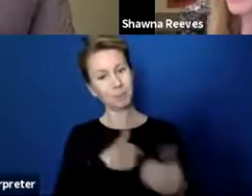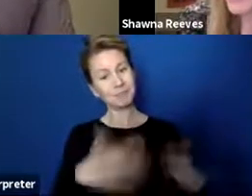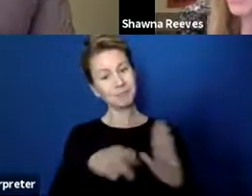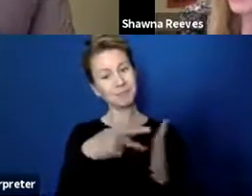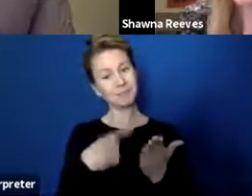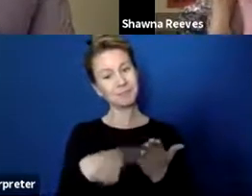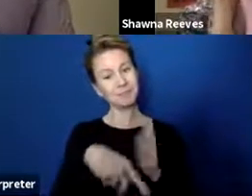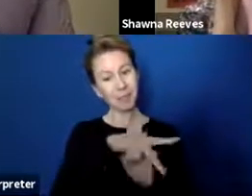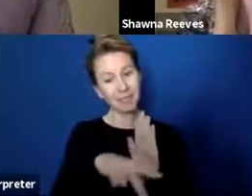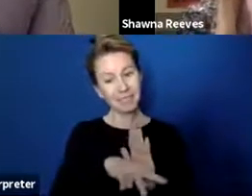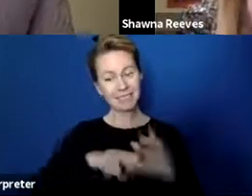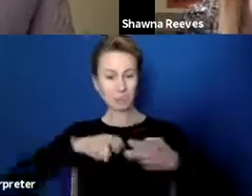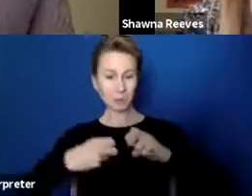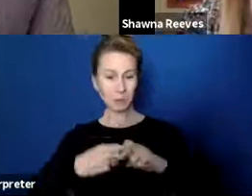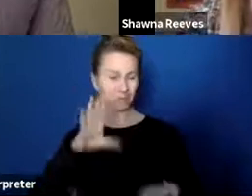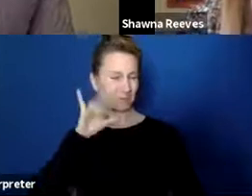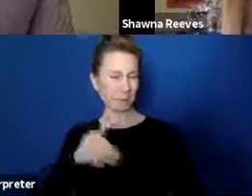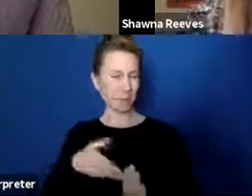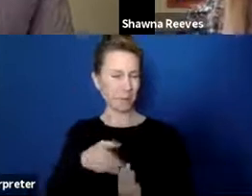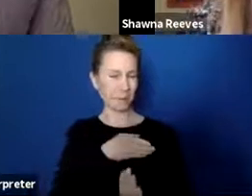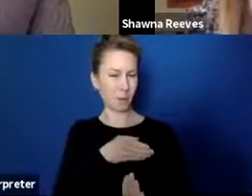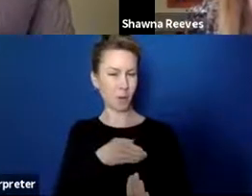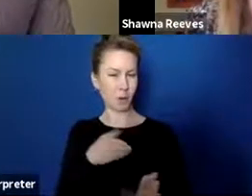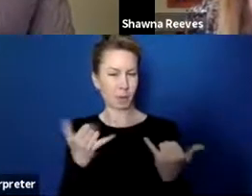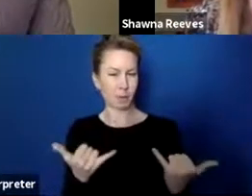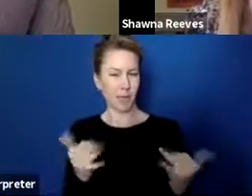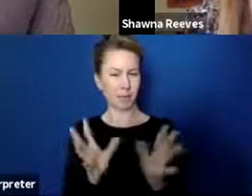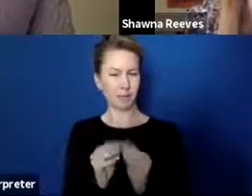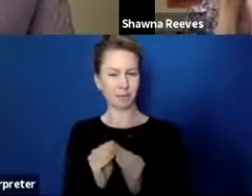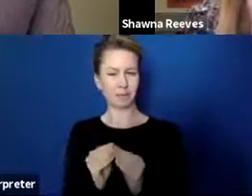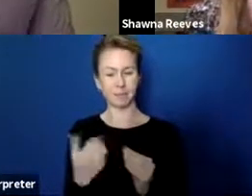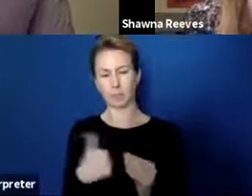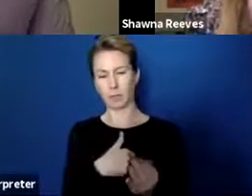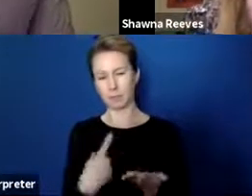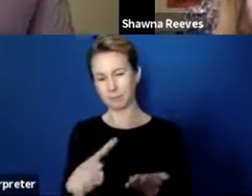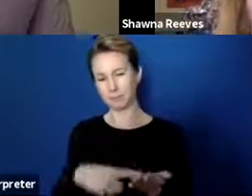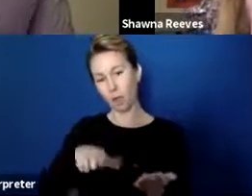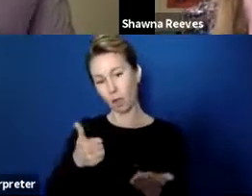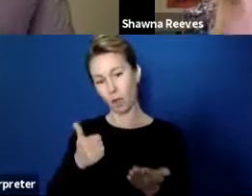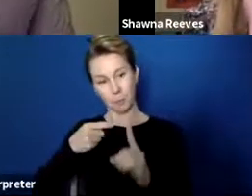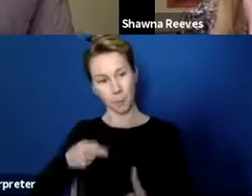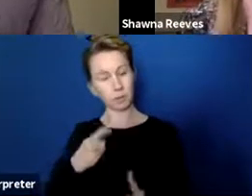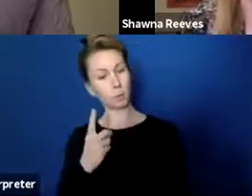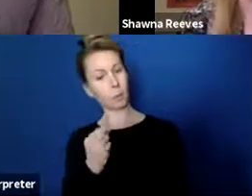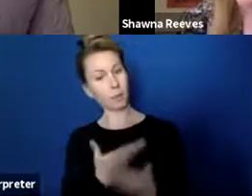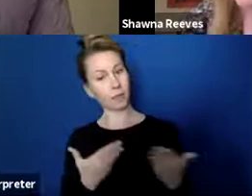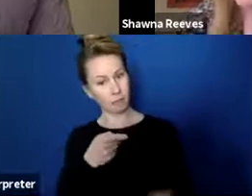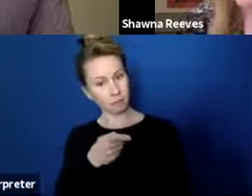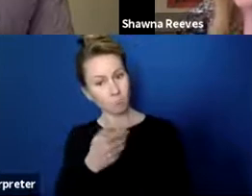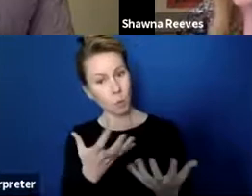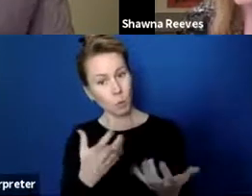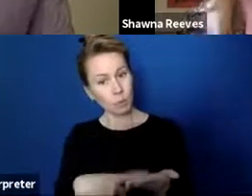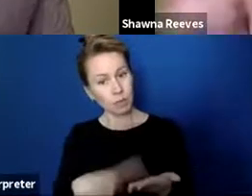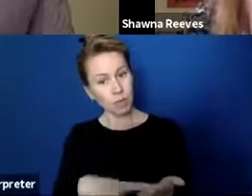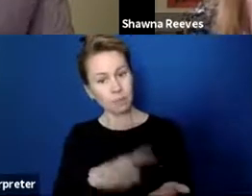is, we value the contributions of everyone and want to hear from you. Right. Wow. Thank you so